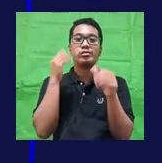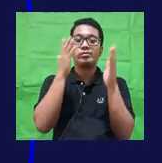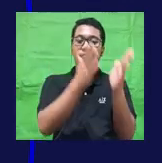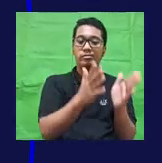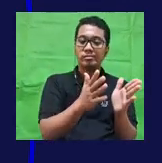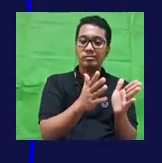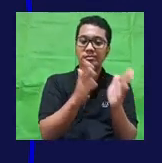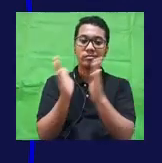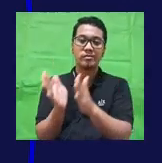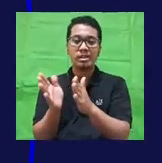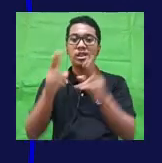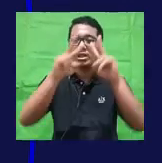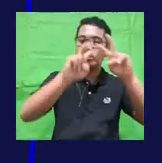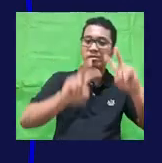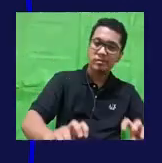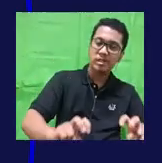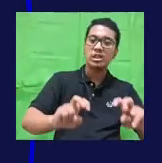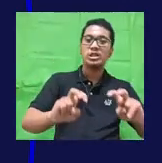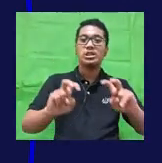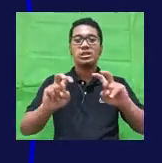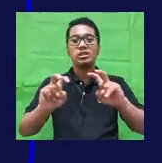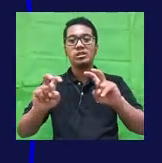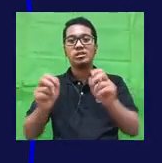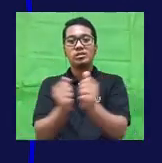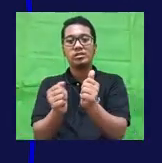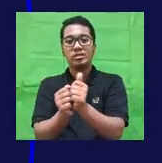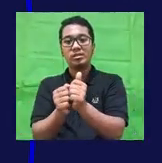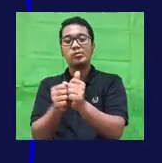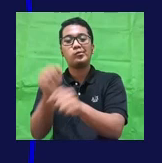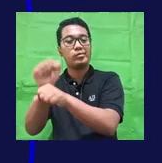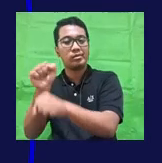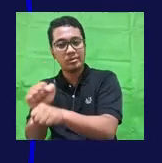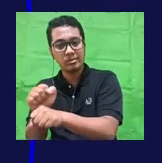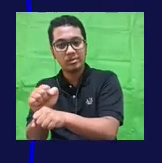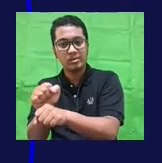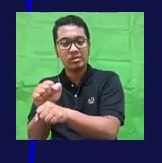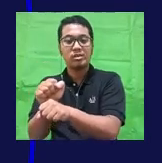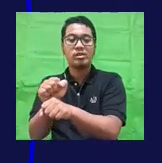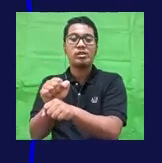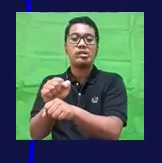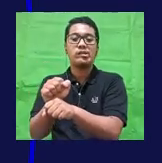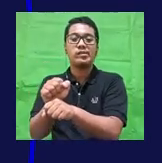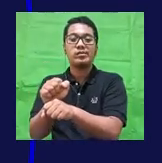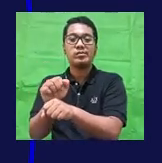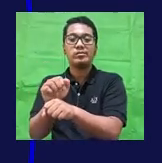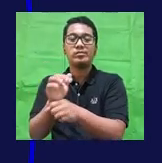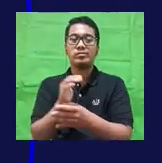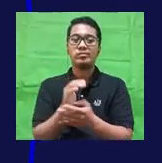and then another month related with the production of the work and also the production of the installation.